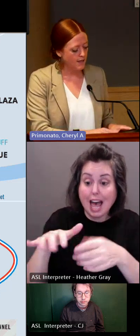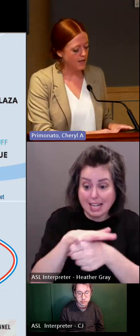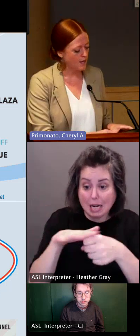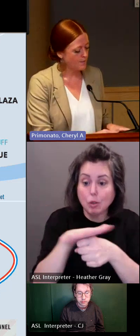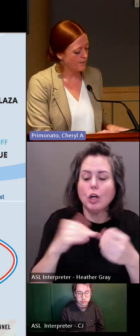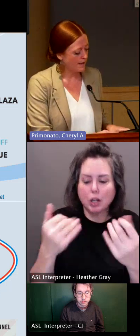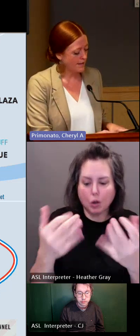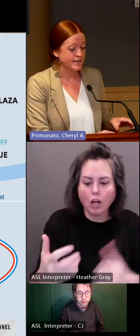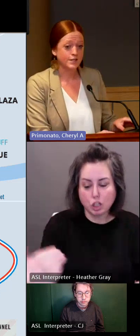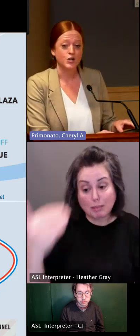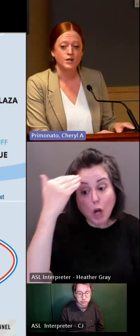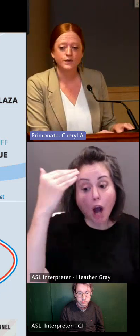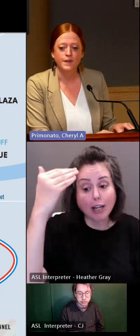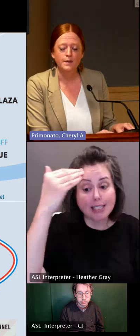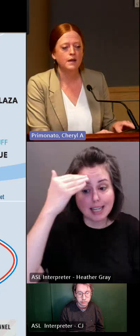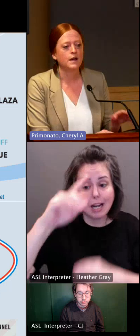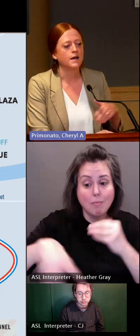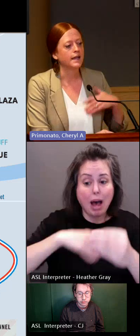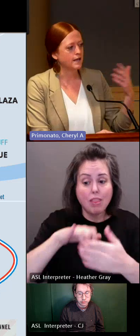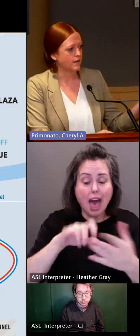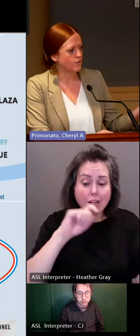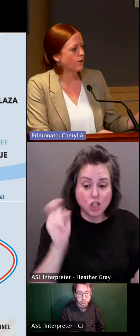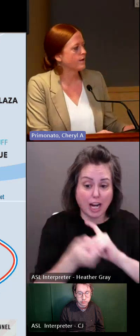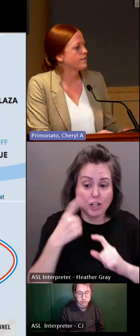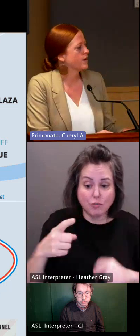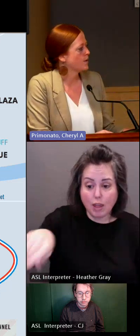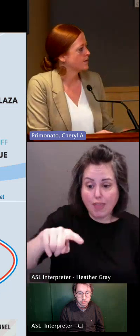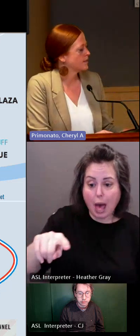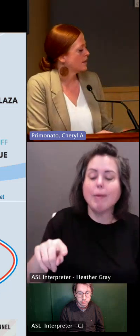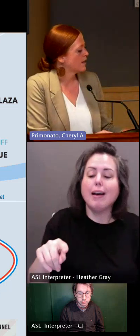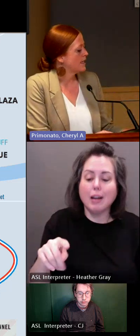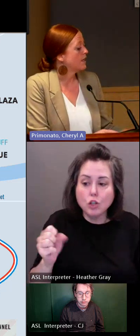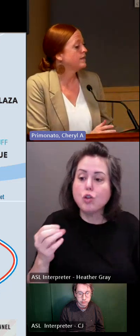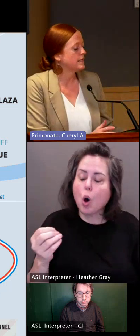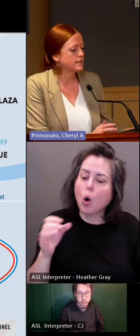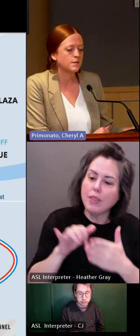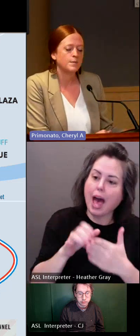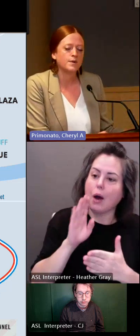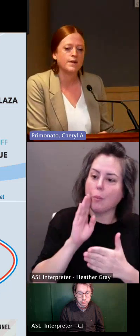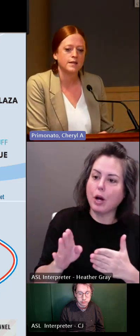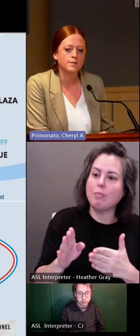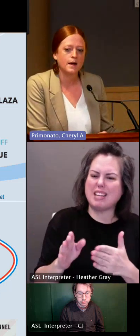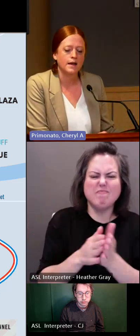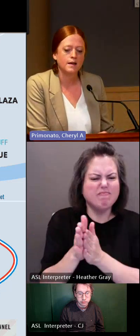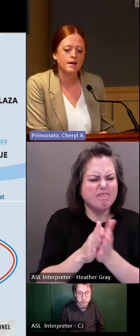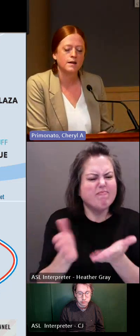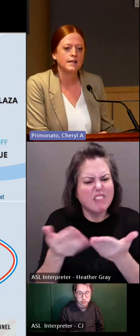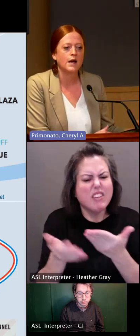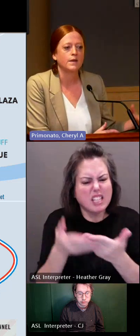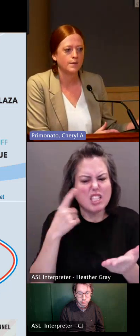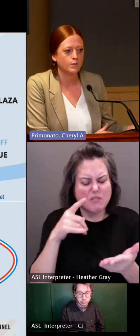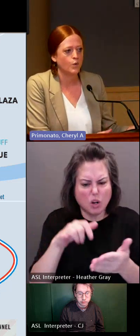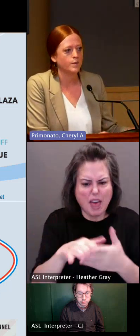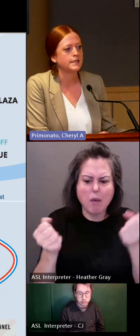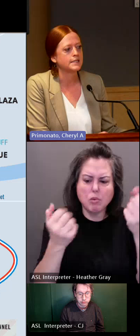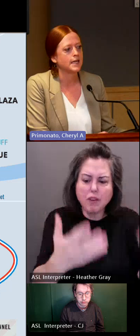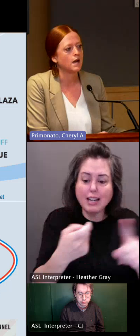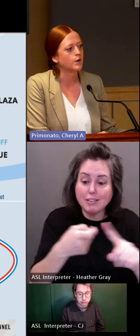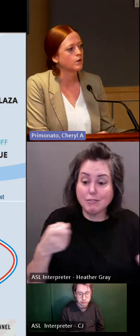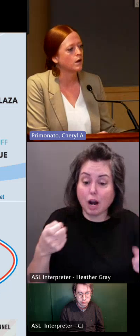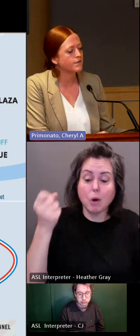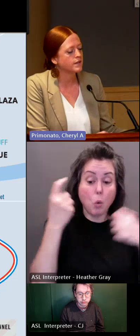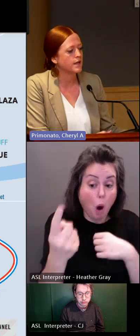cognizant that is a change for them. And therefore, if there was any convenience to be provided by allowing them one